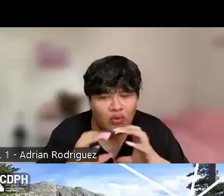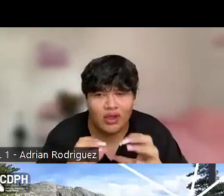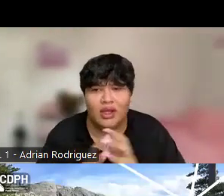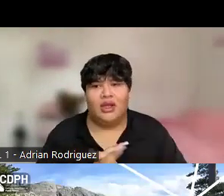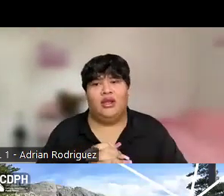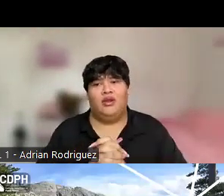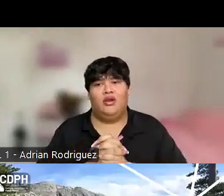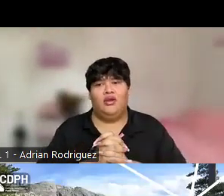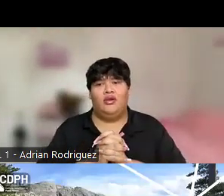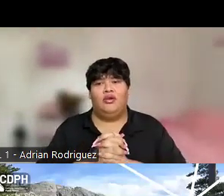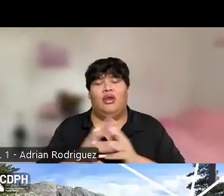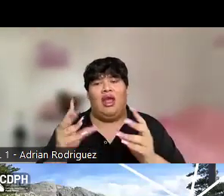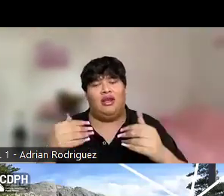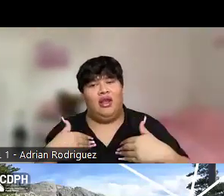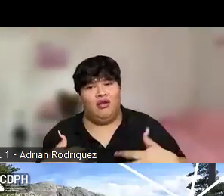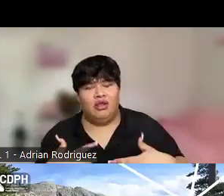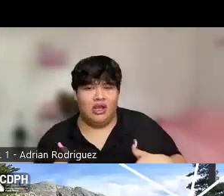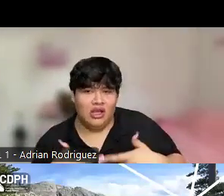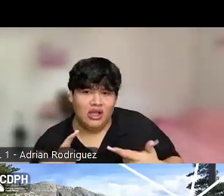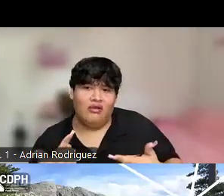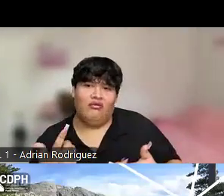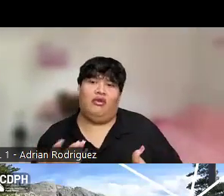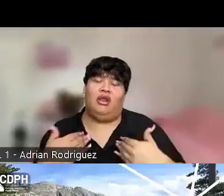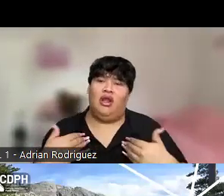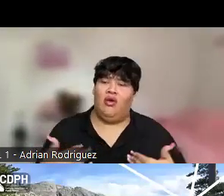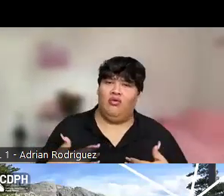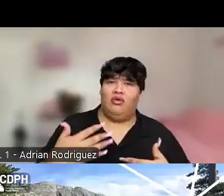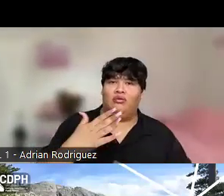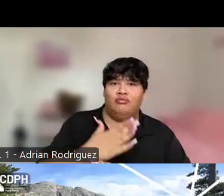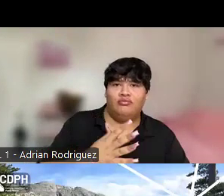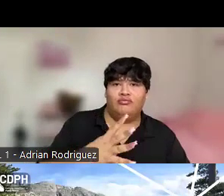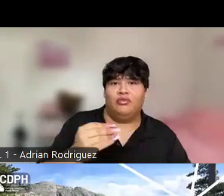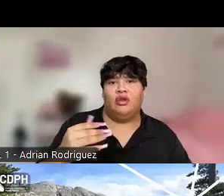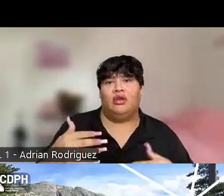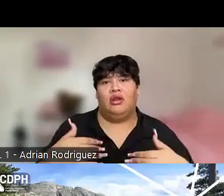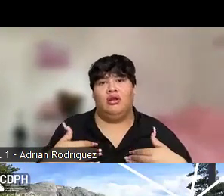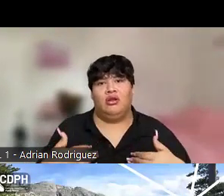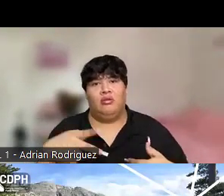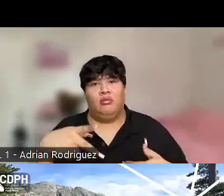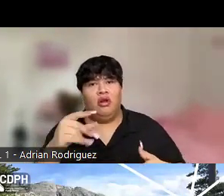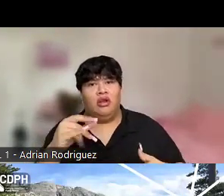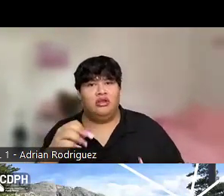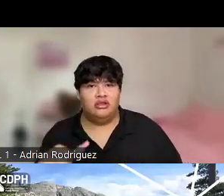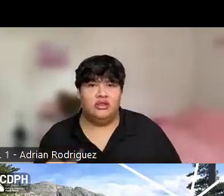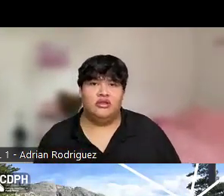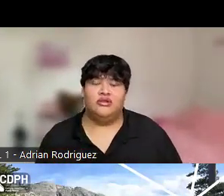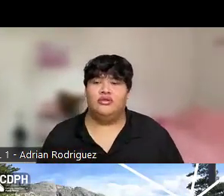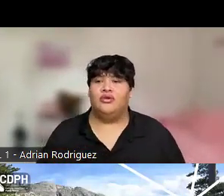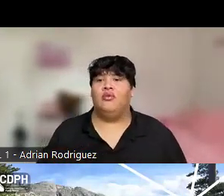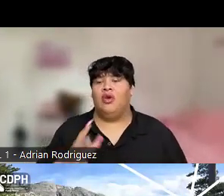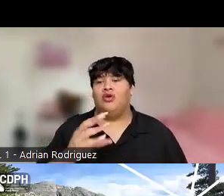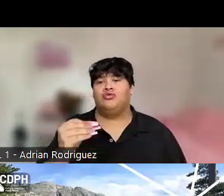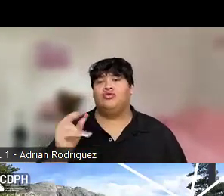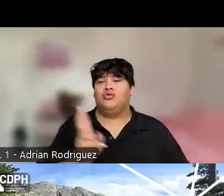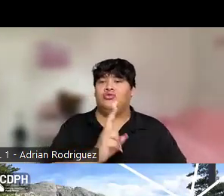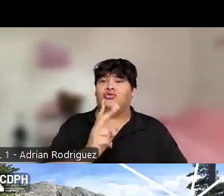intersectionality of healthy living, disease prevention, healthcare, and policy. We are also using this